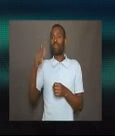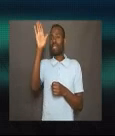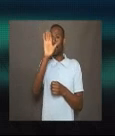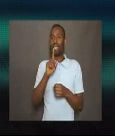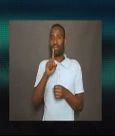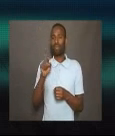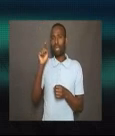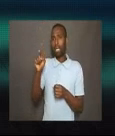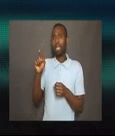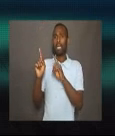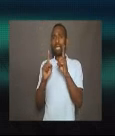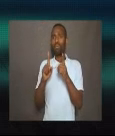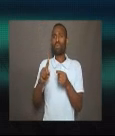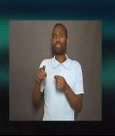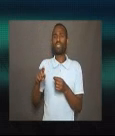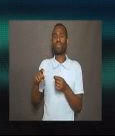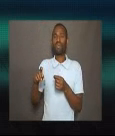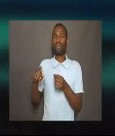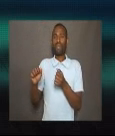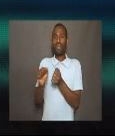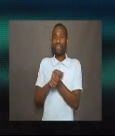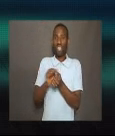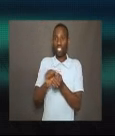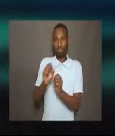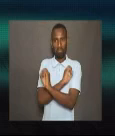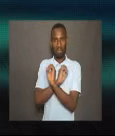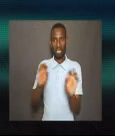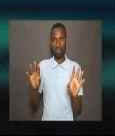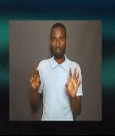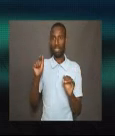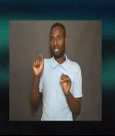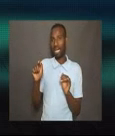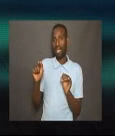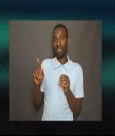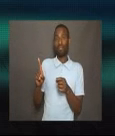a frictionless piston to move a distance of